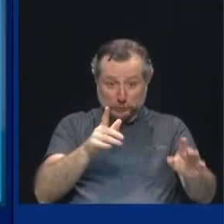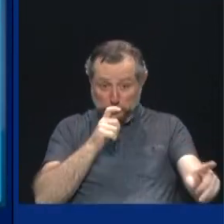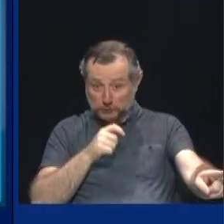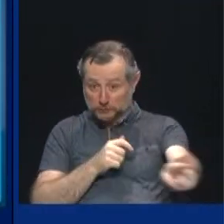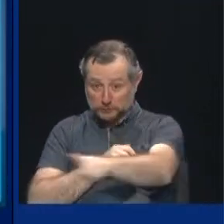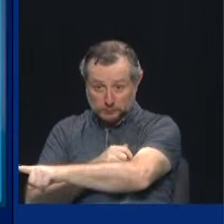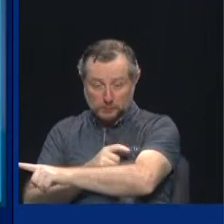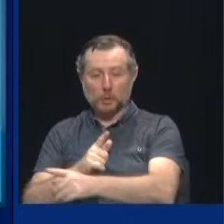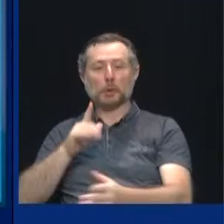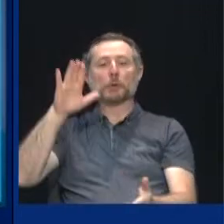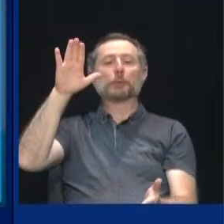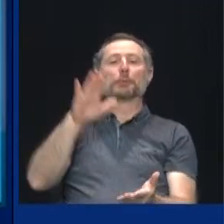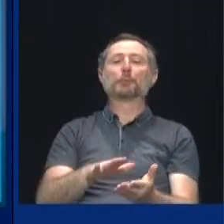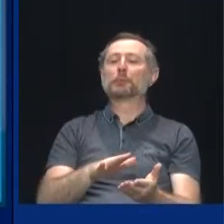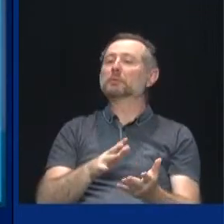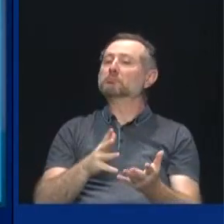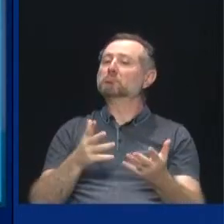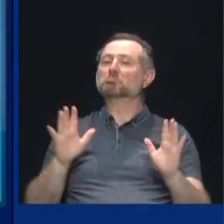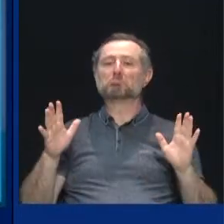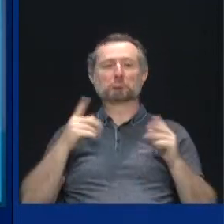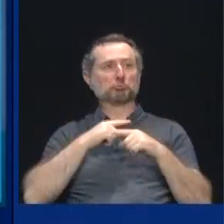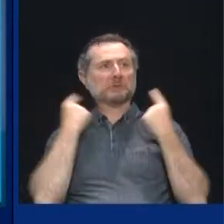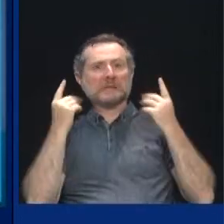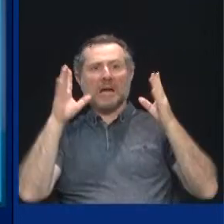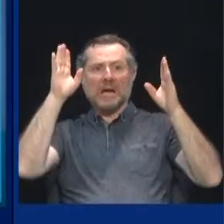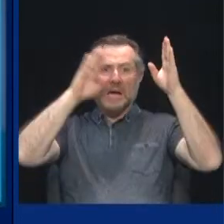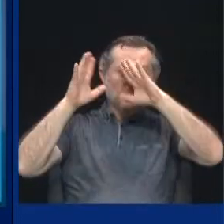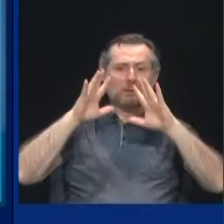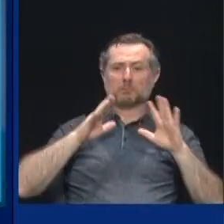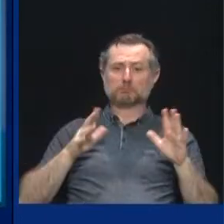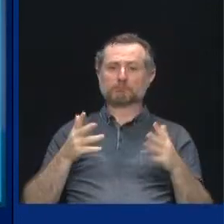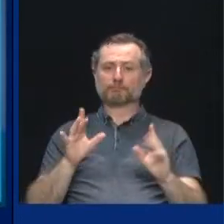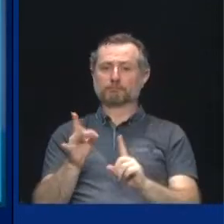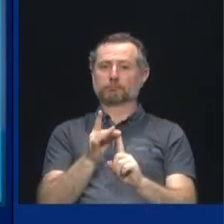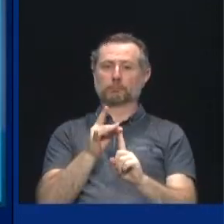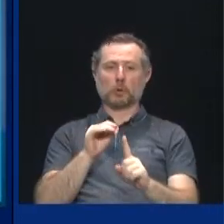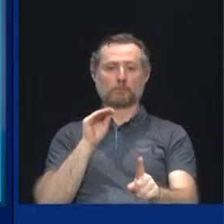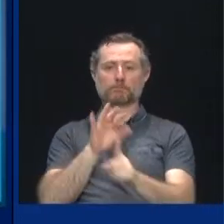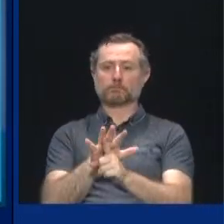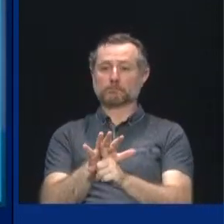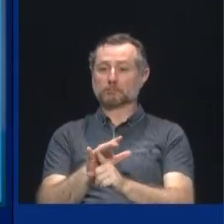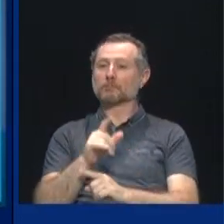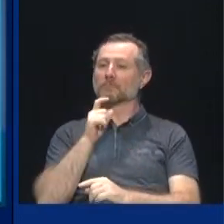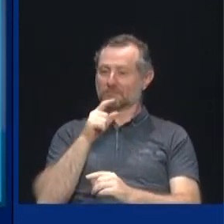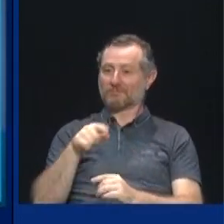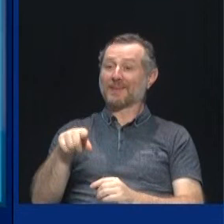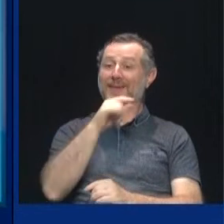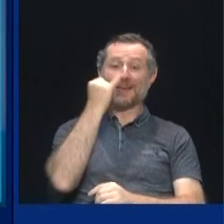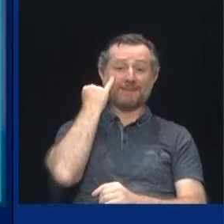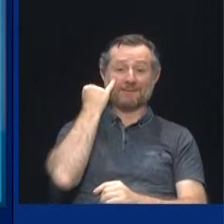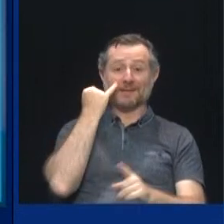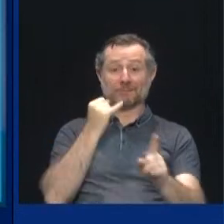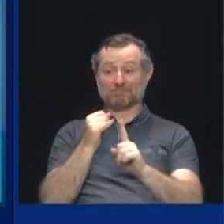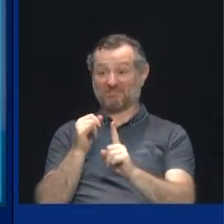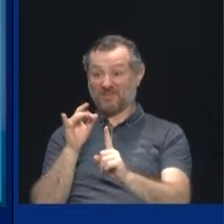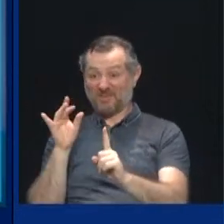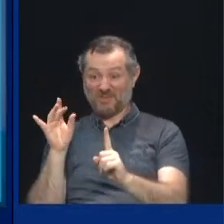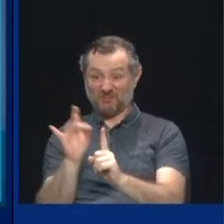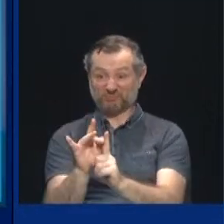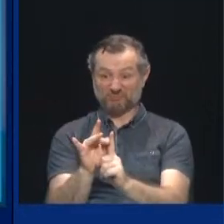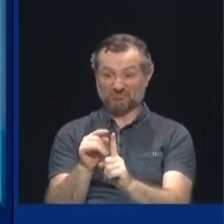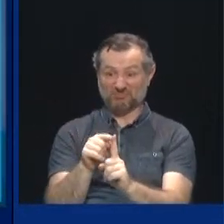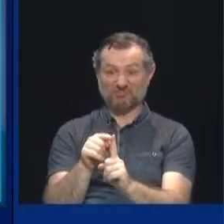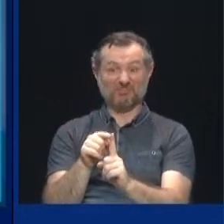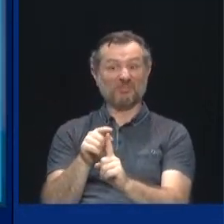less likely to get the COVID virus to begin with. And if you get it, it is not